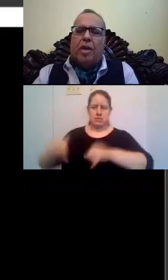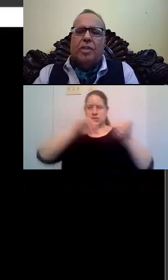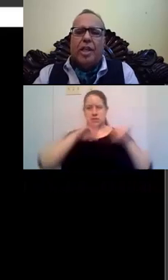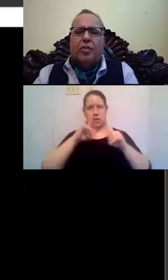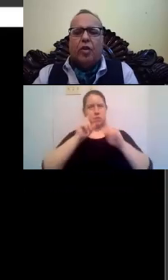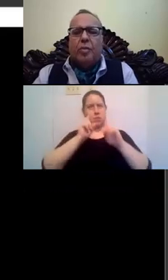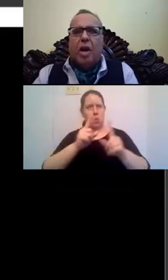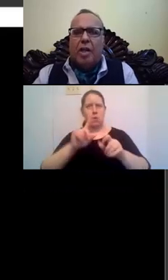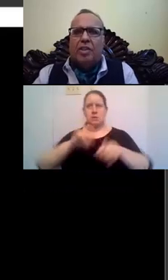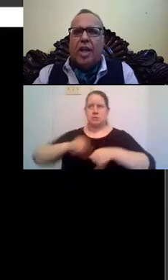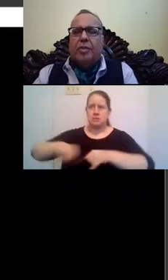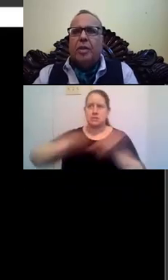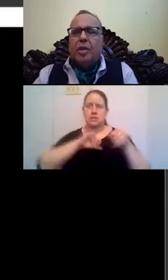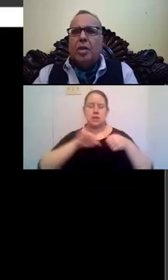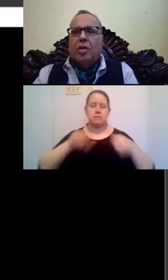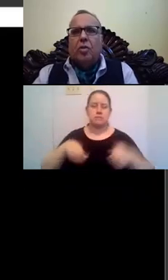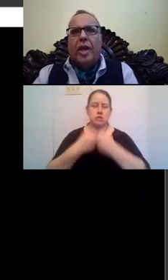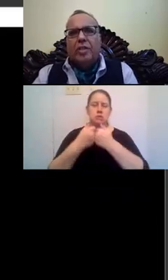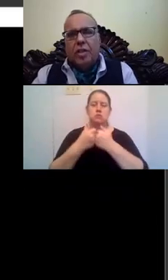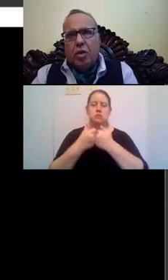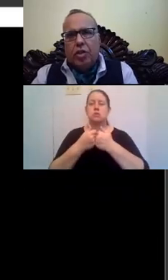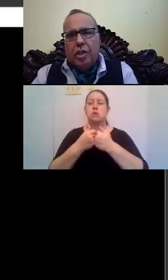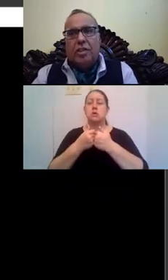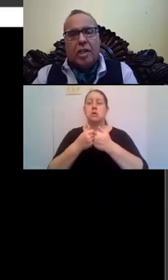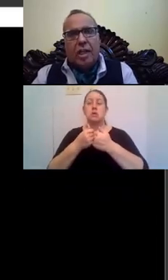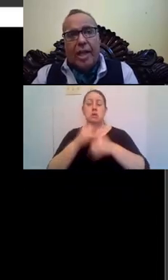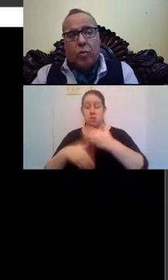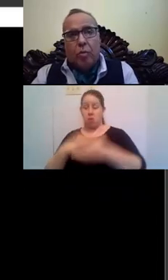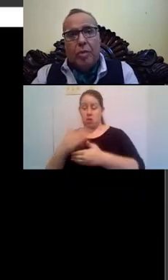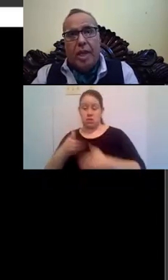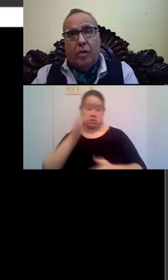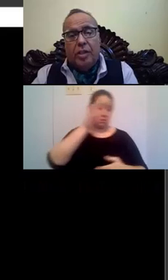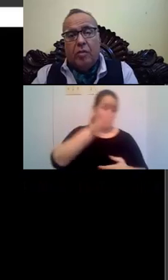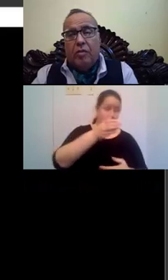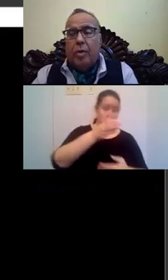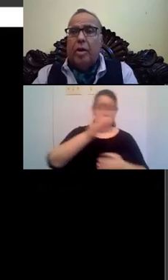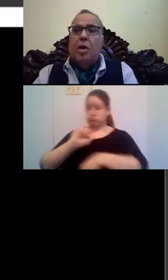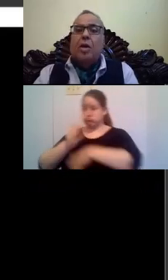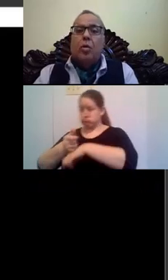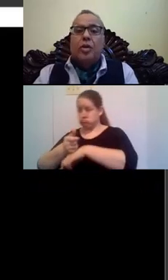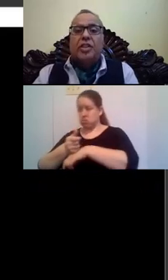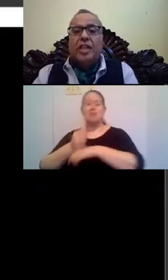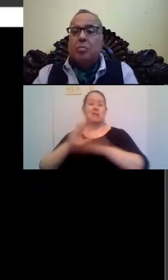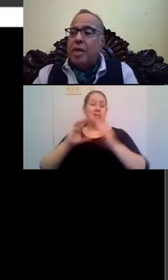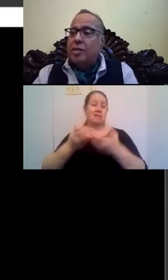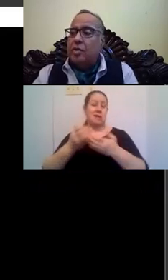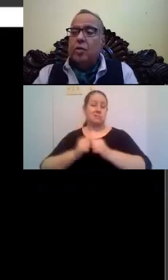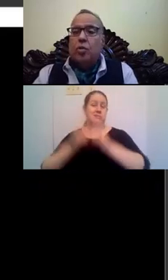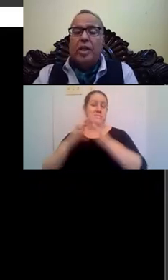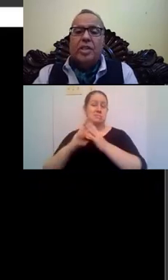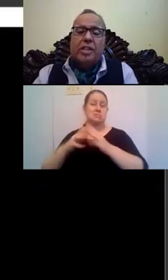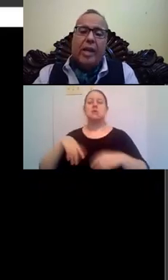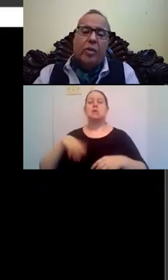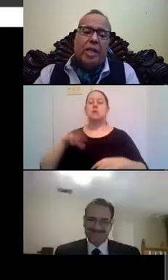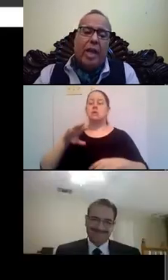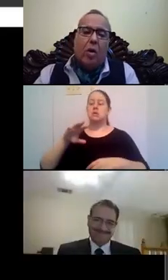the process from concept to execution, because the class will be held in November, was 6 months. So it's